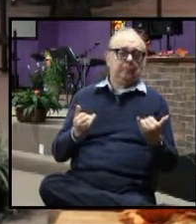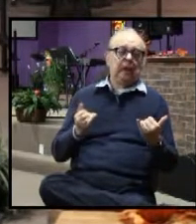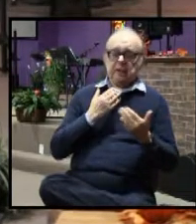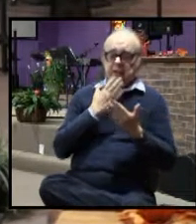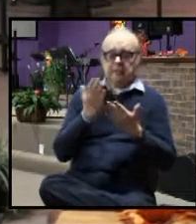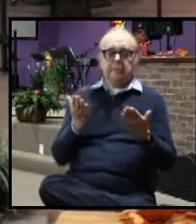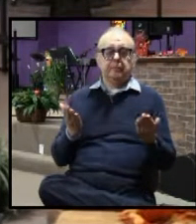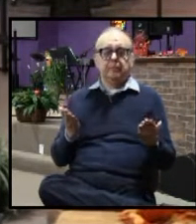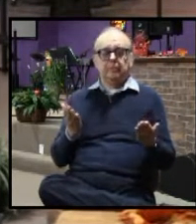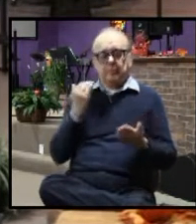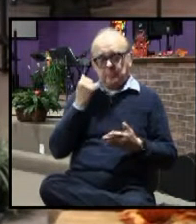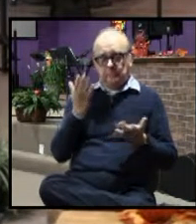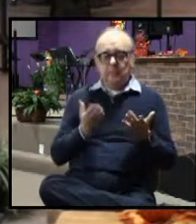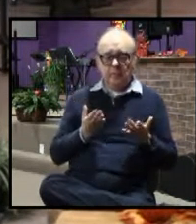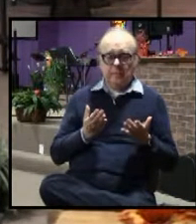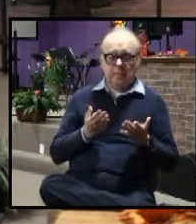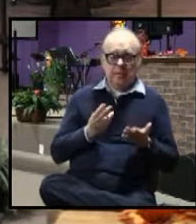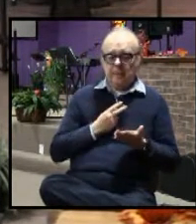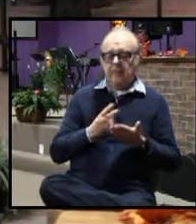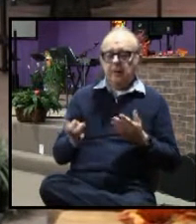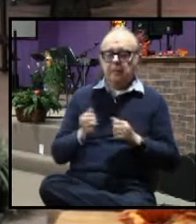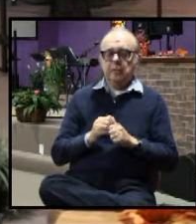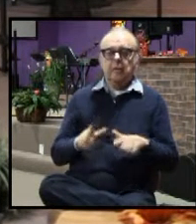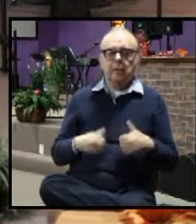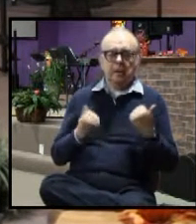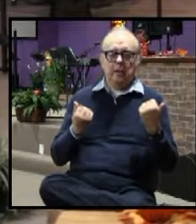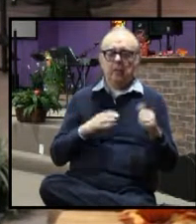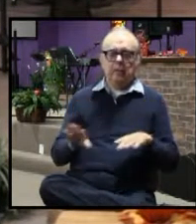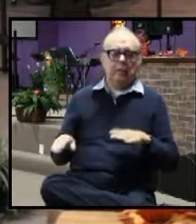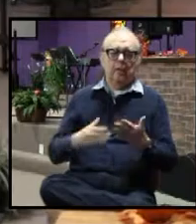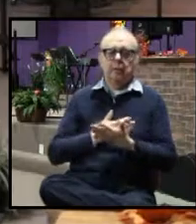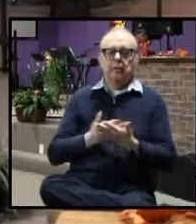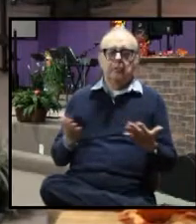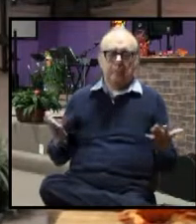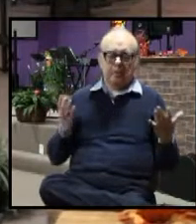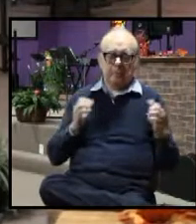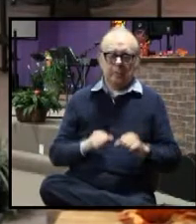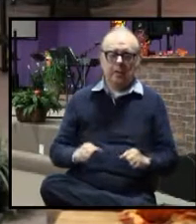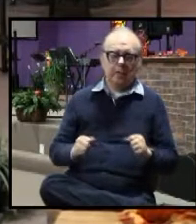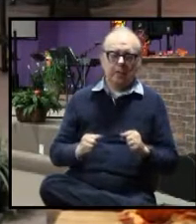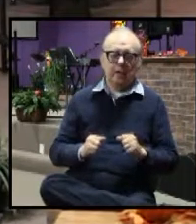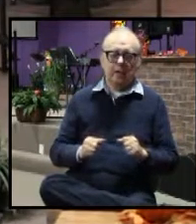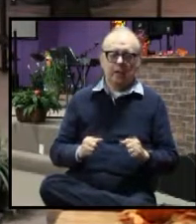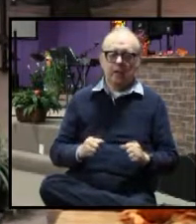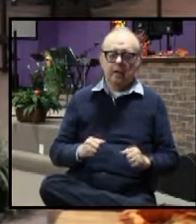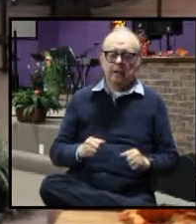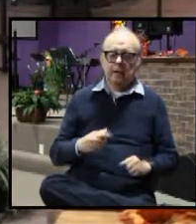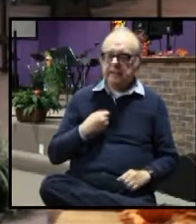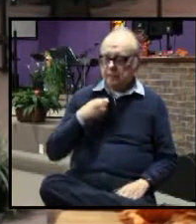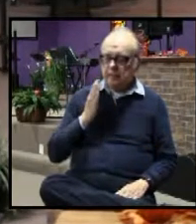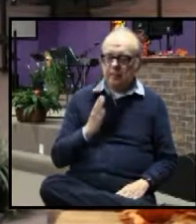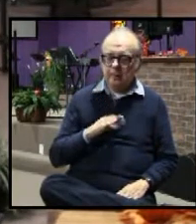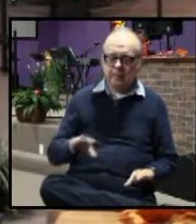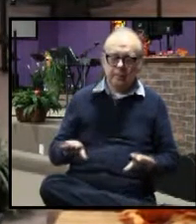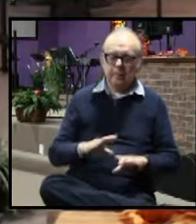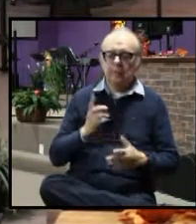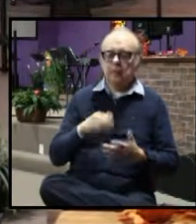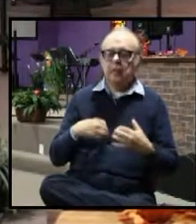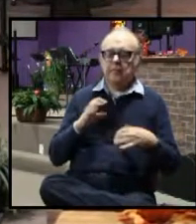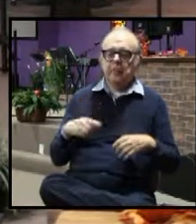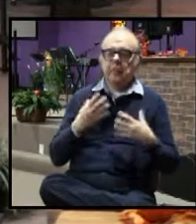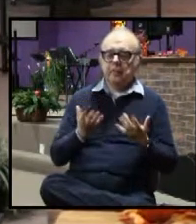Now, let me say this to you. If you want to be a failure in life, try to do anything and everything that you can to say, God, I'm going